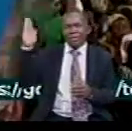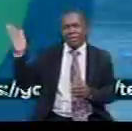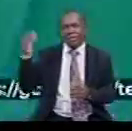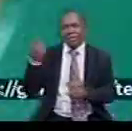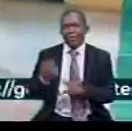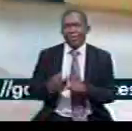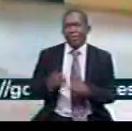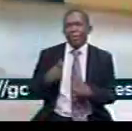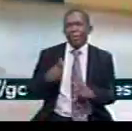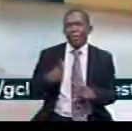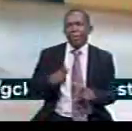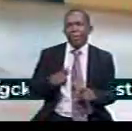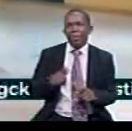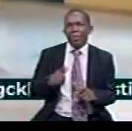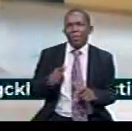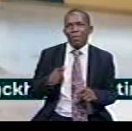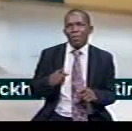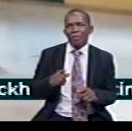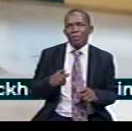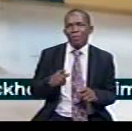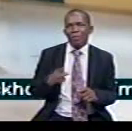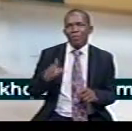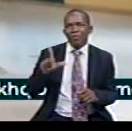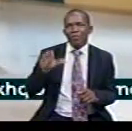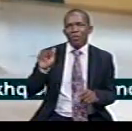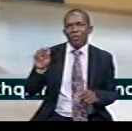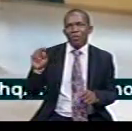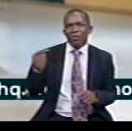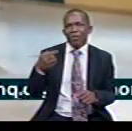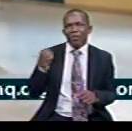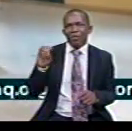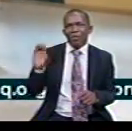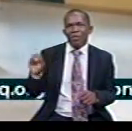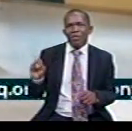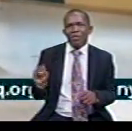the woman you see on your screen is a testifier